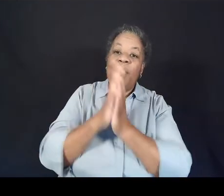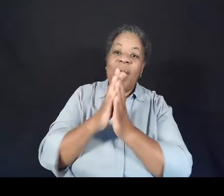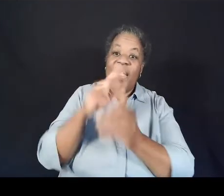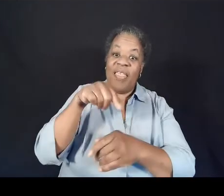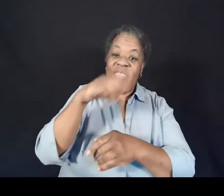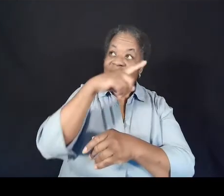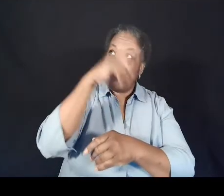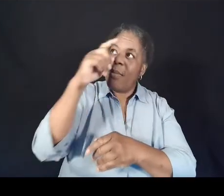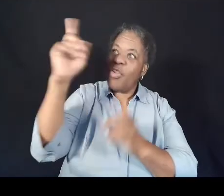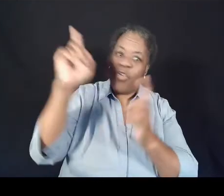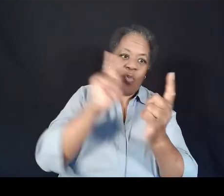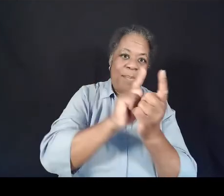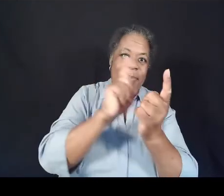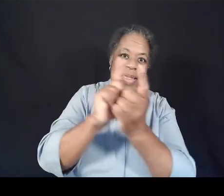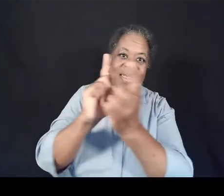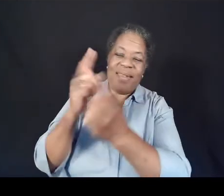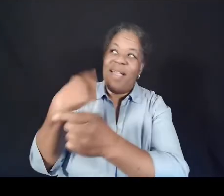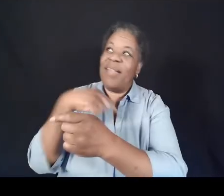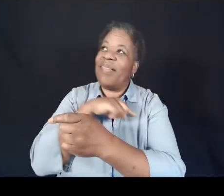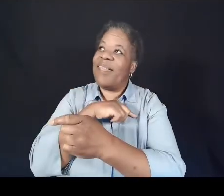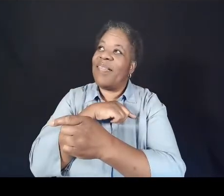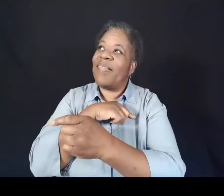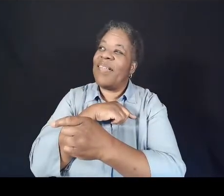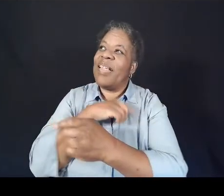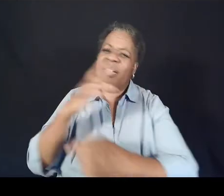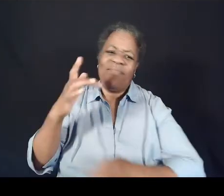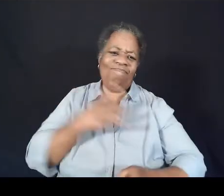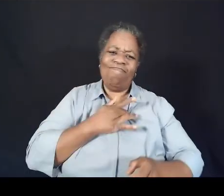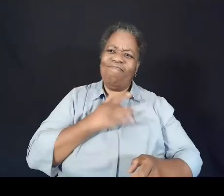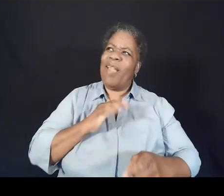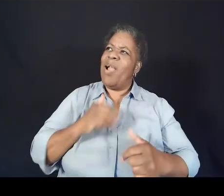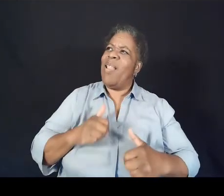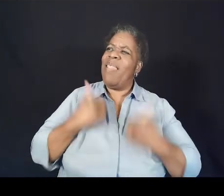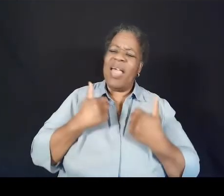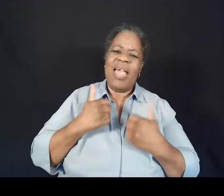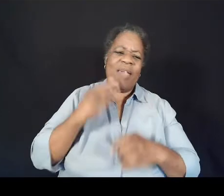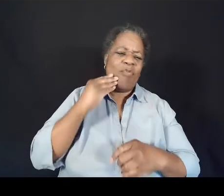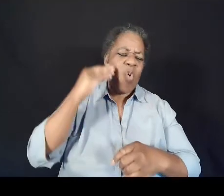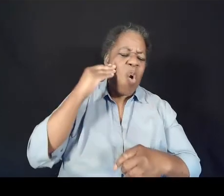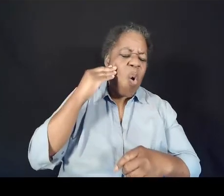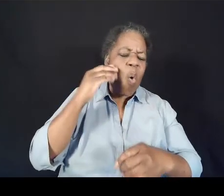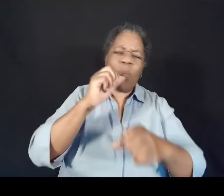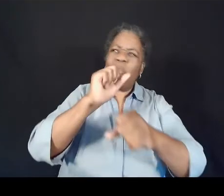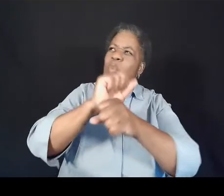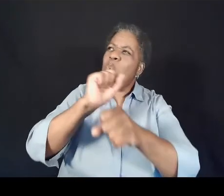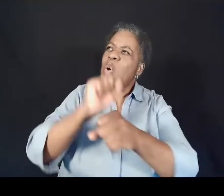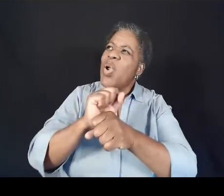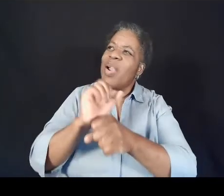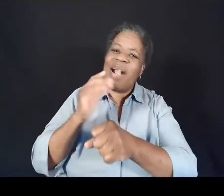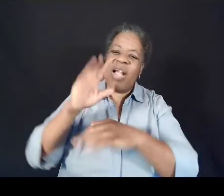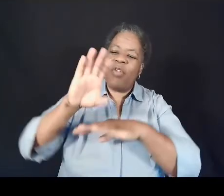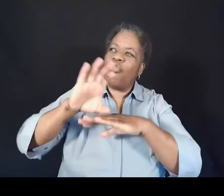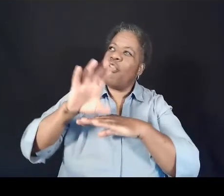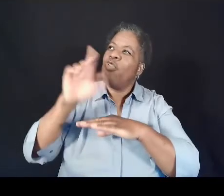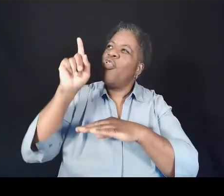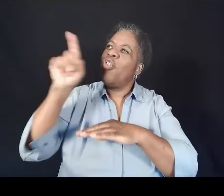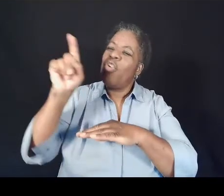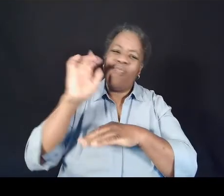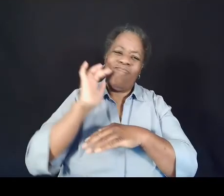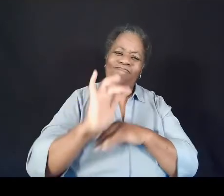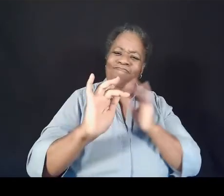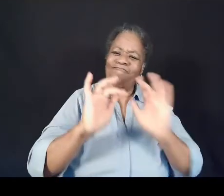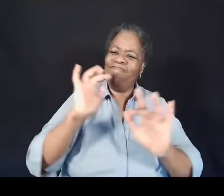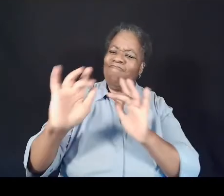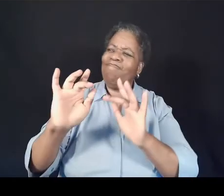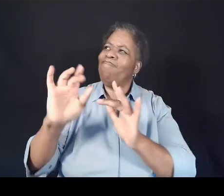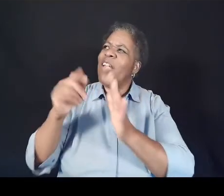of us. Speak into our lives, our homes, our work, and our church. Show us the way